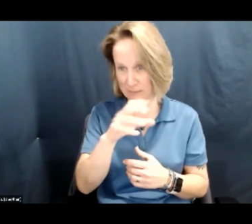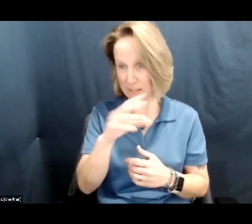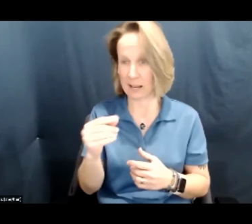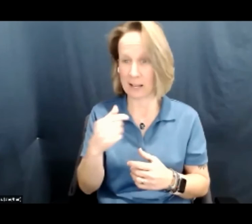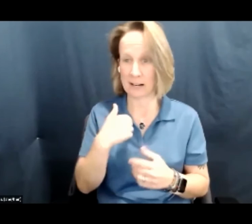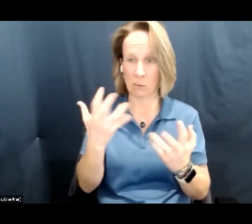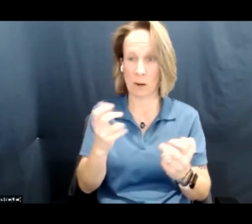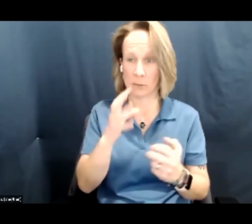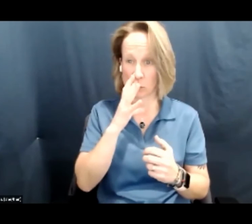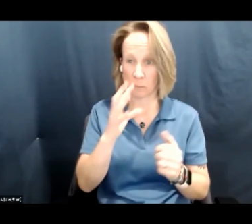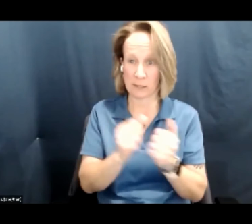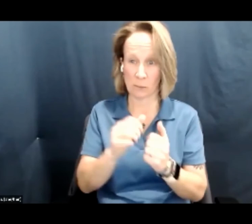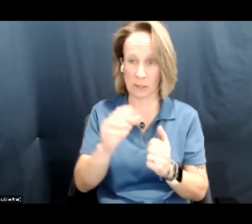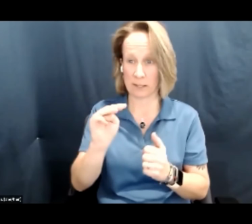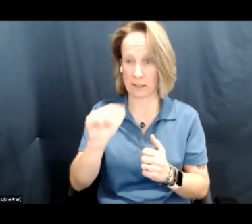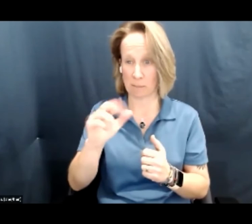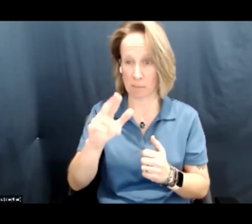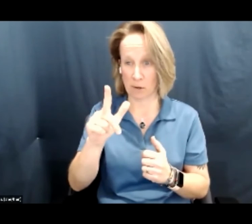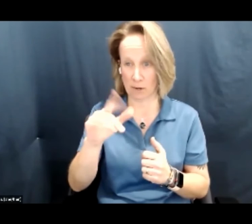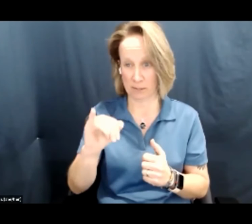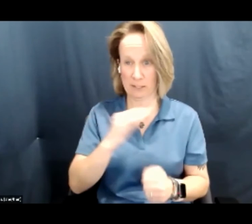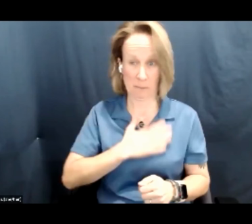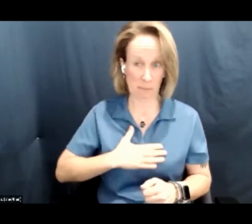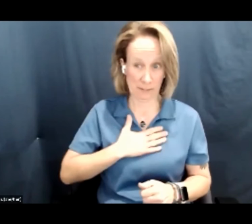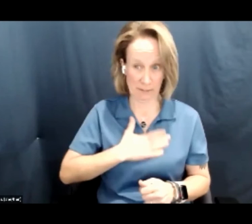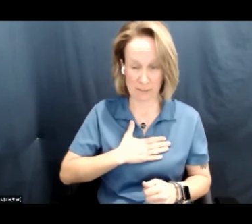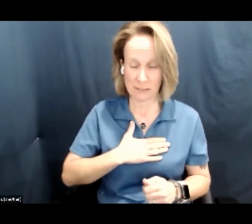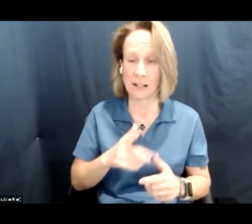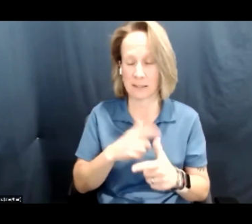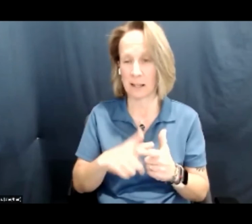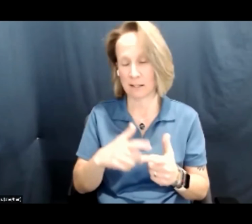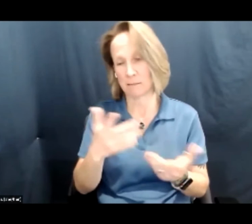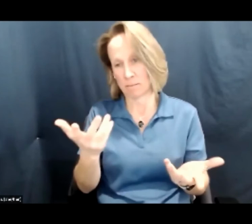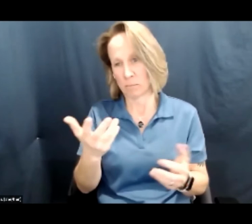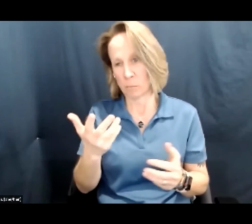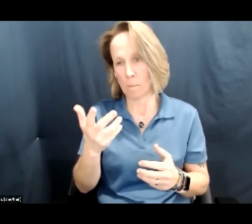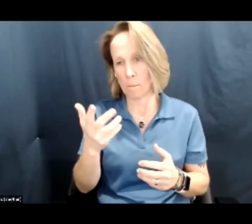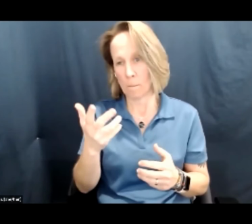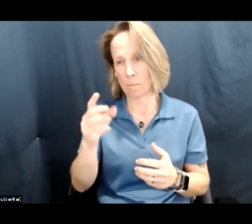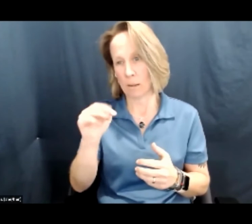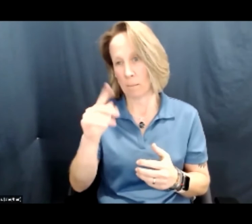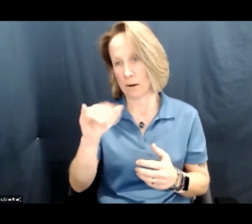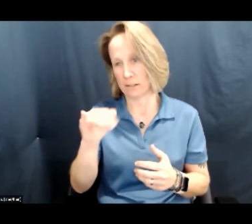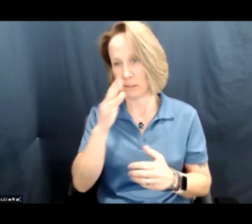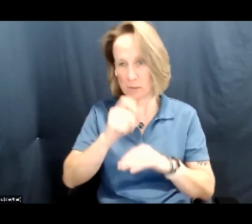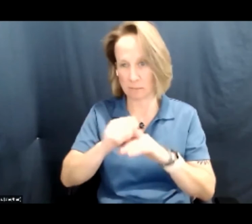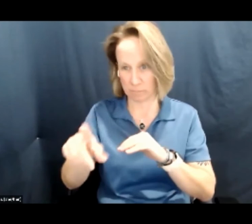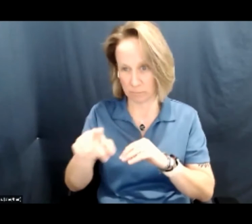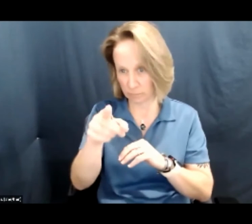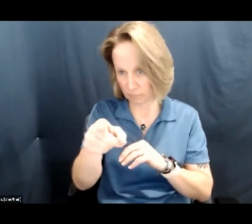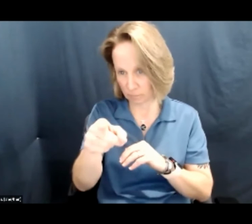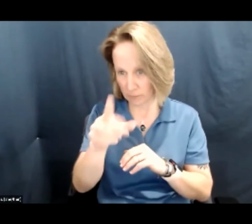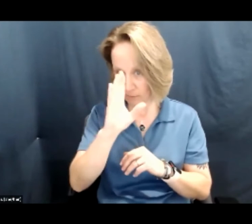can respond to you privately, and then you can have a private conversation if you need to.